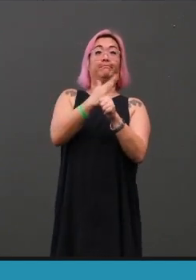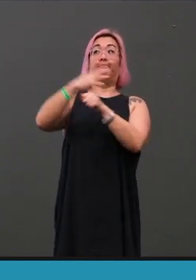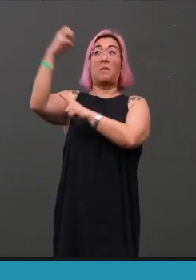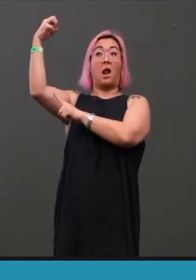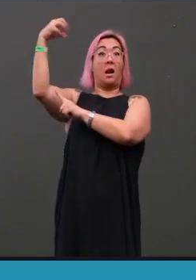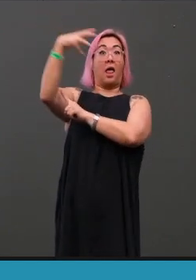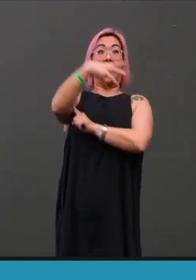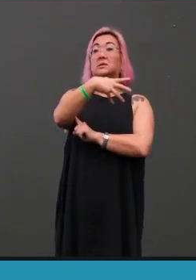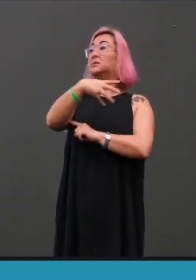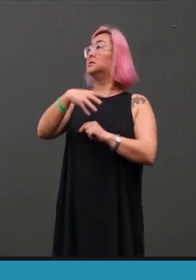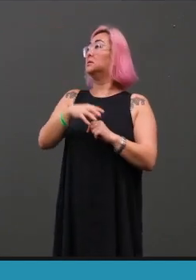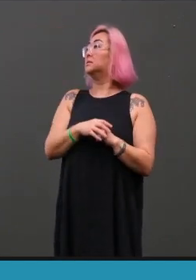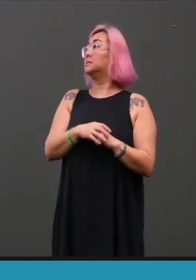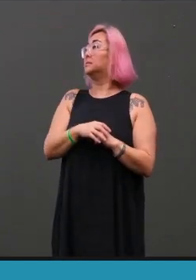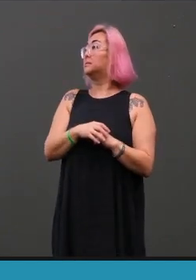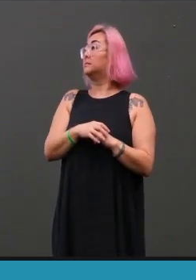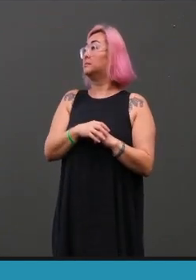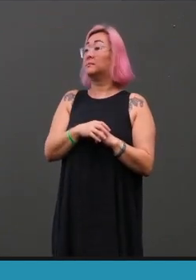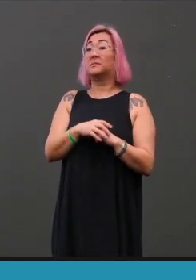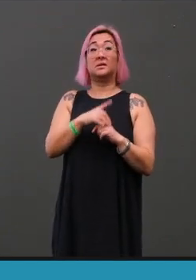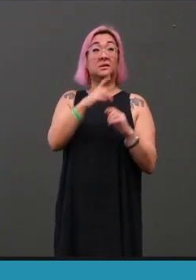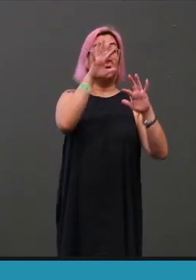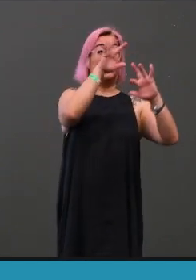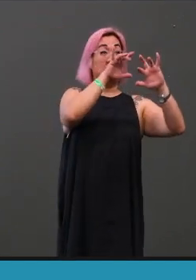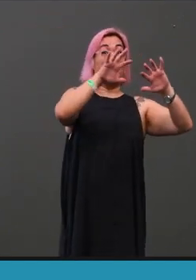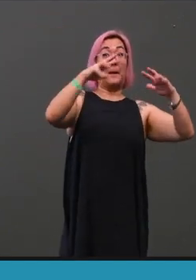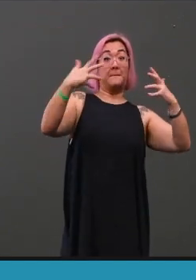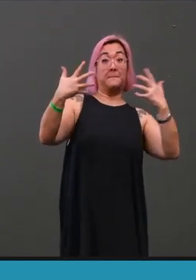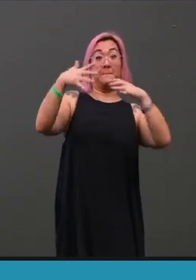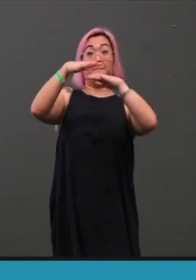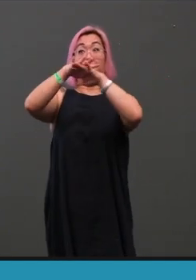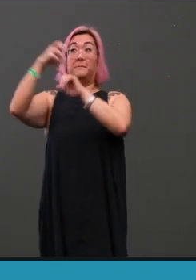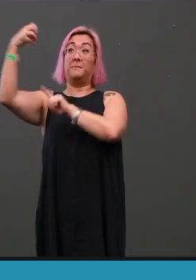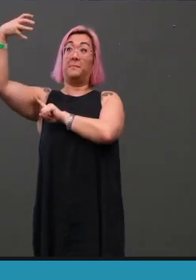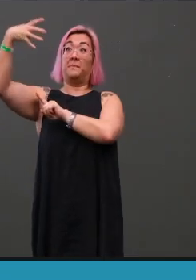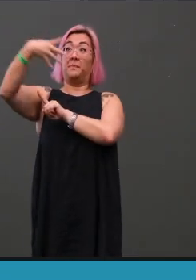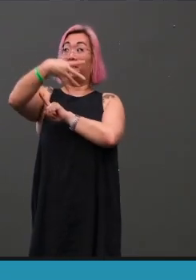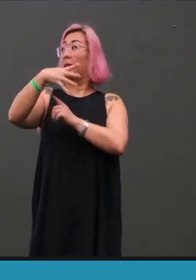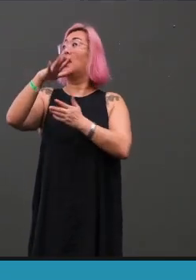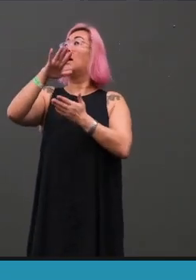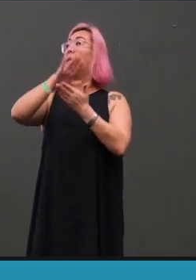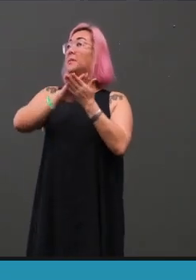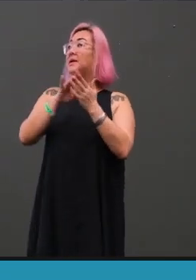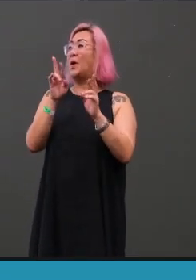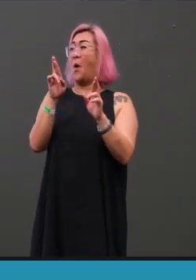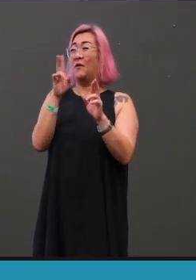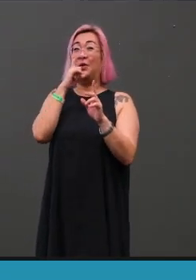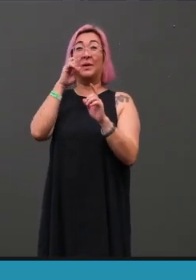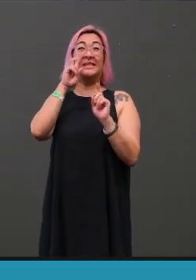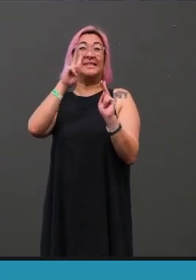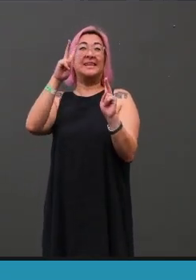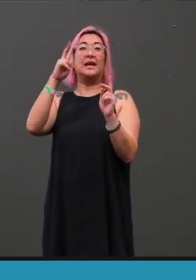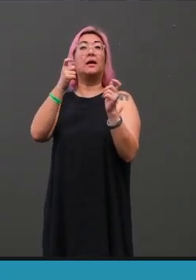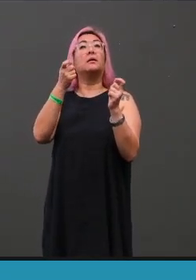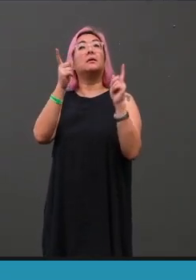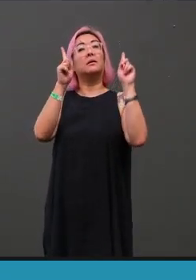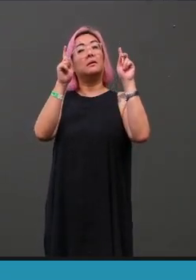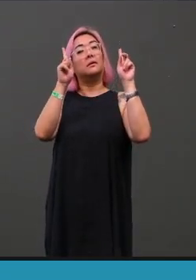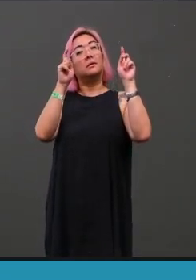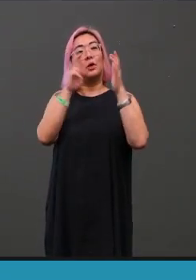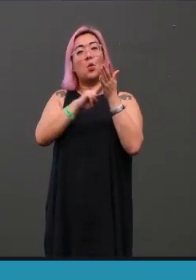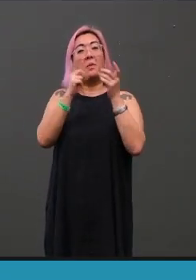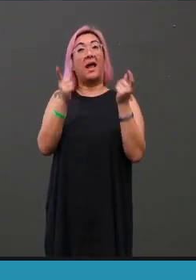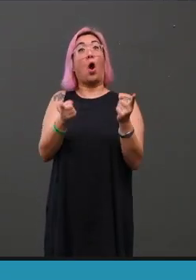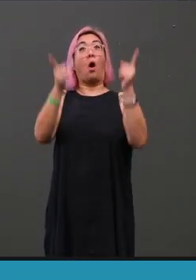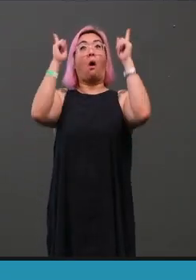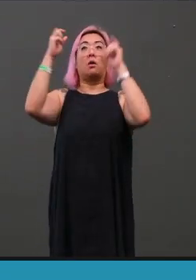the right with the static god ray, we can get the following animation, and I hope you can see this. is supposed to be a little bit more shimmery instead, like it's on